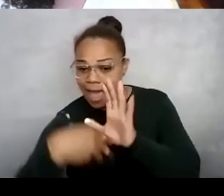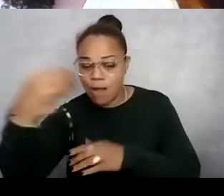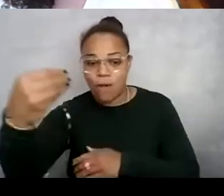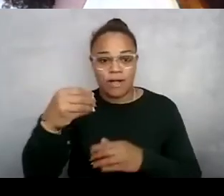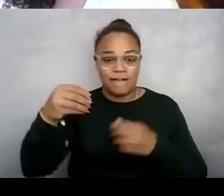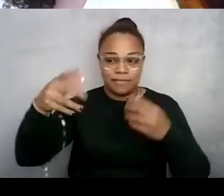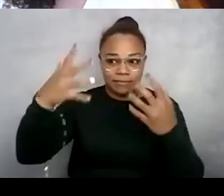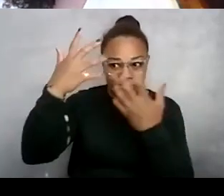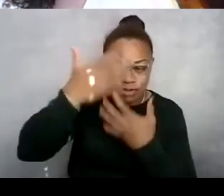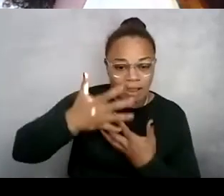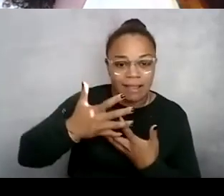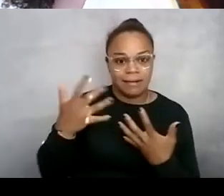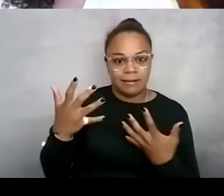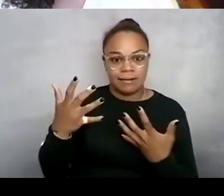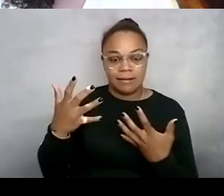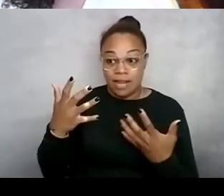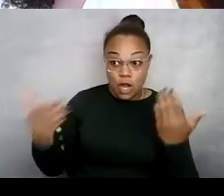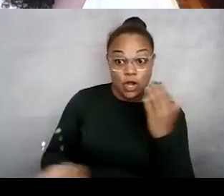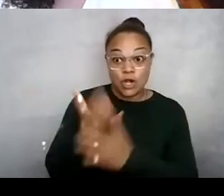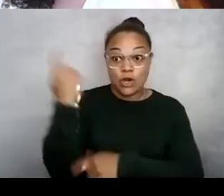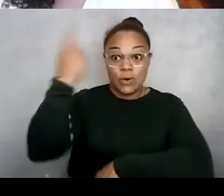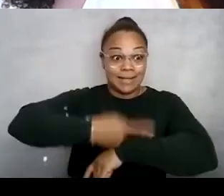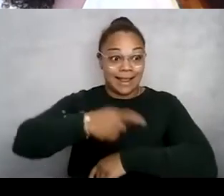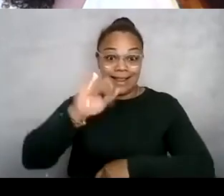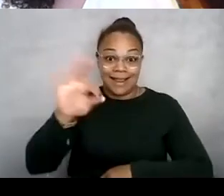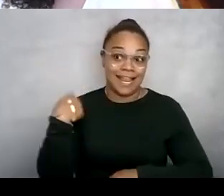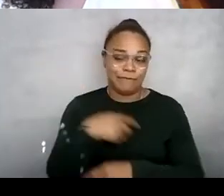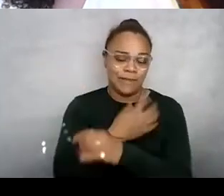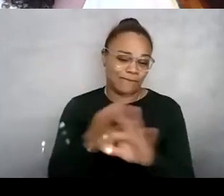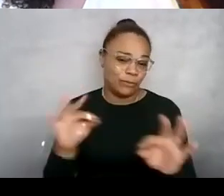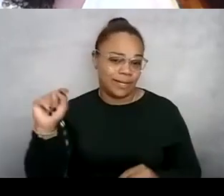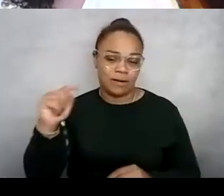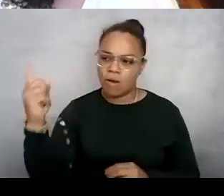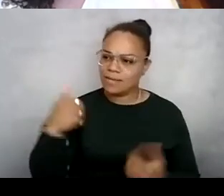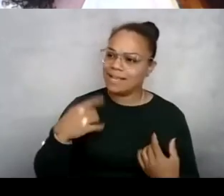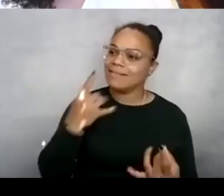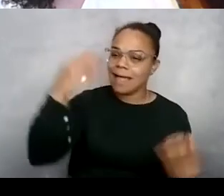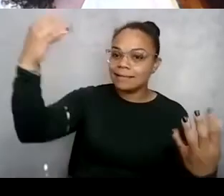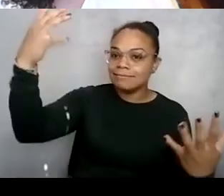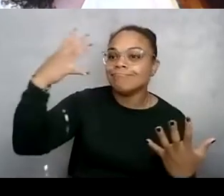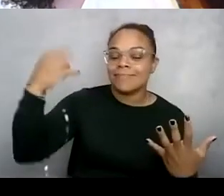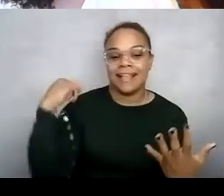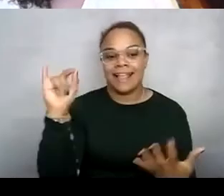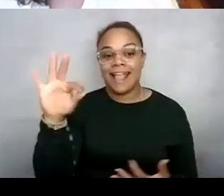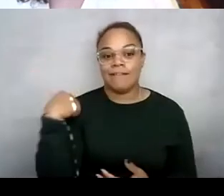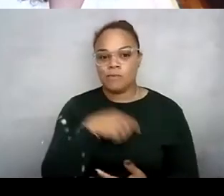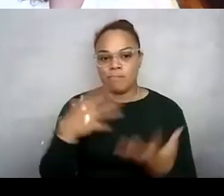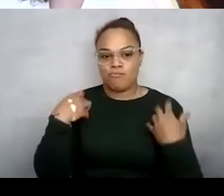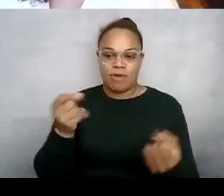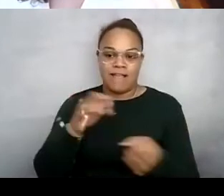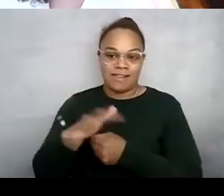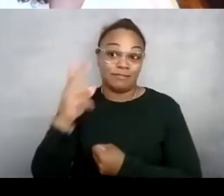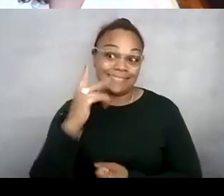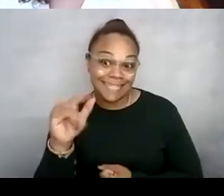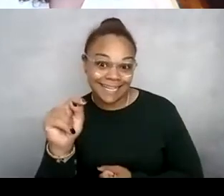dawn blooms as we free it, for there is always light. If only we're brave enough to see it, if only we're brave enough to be